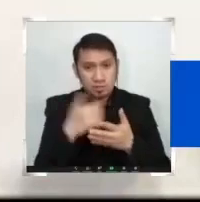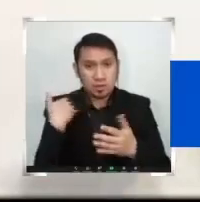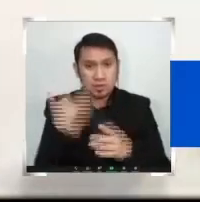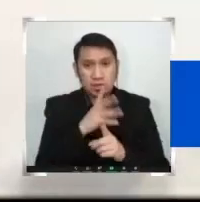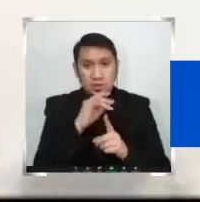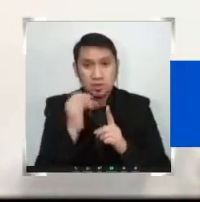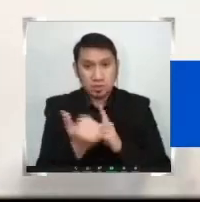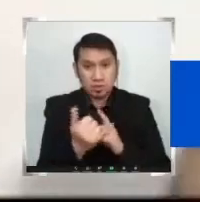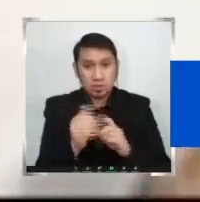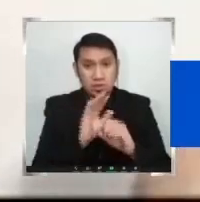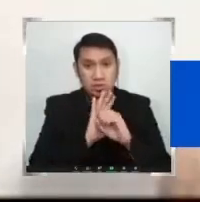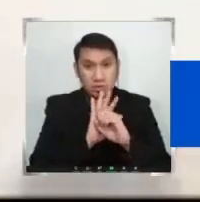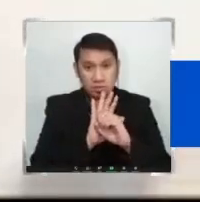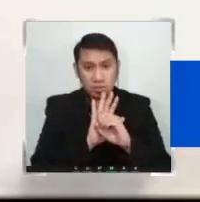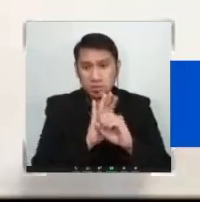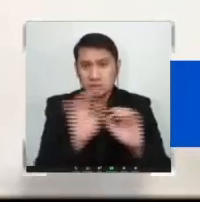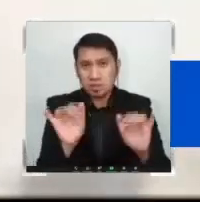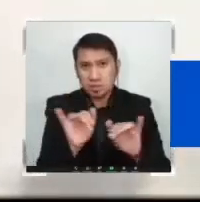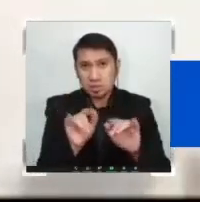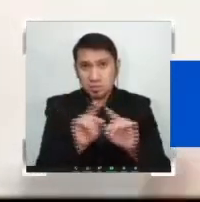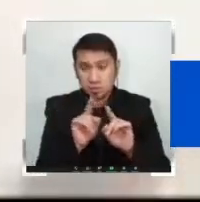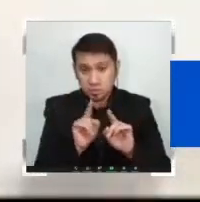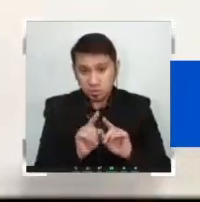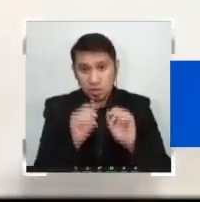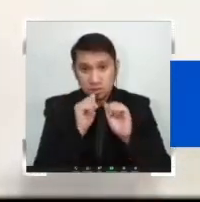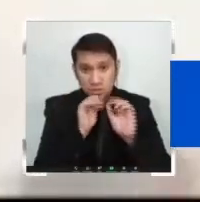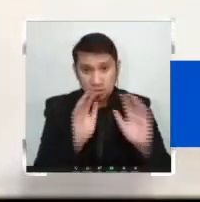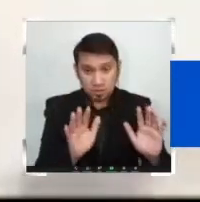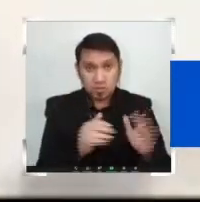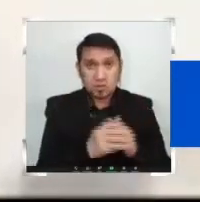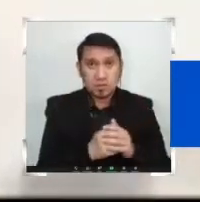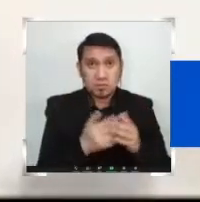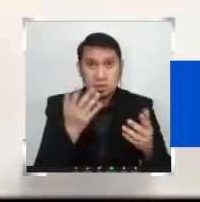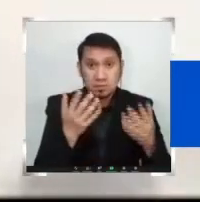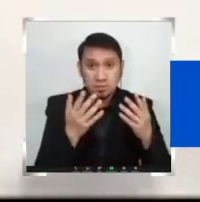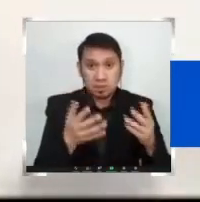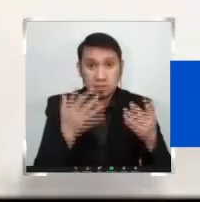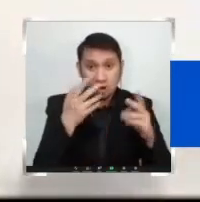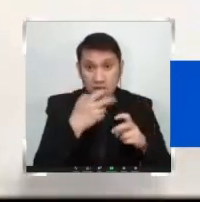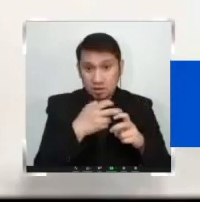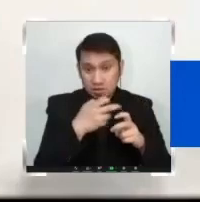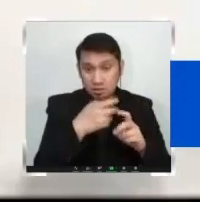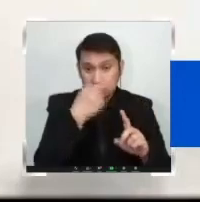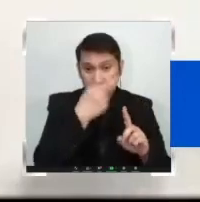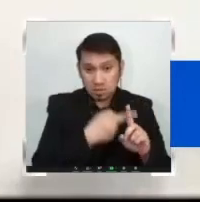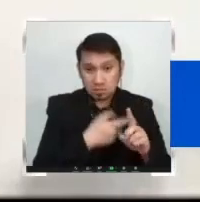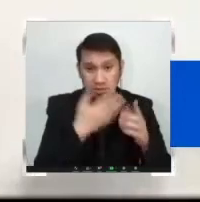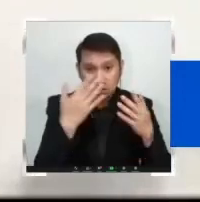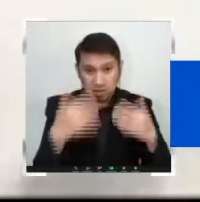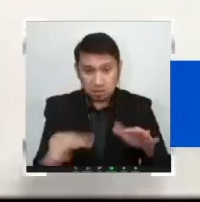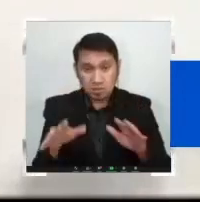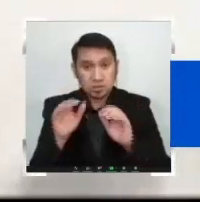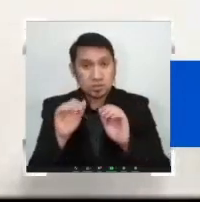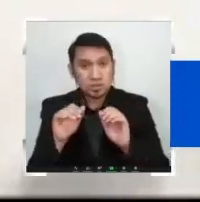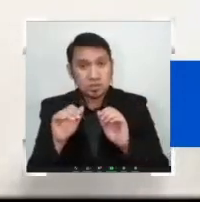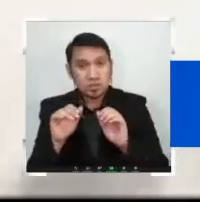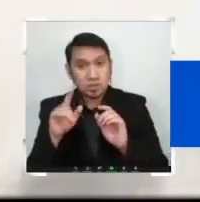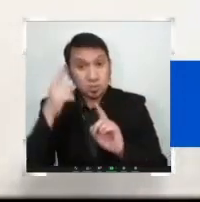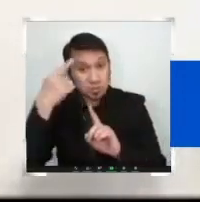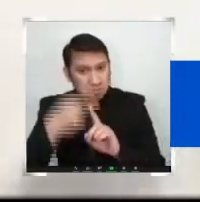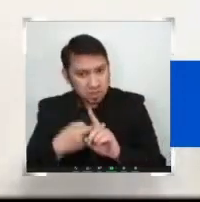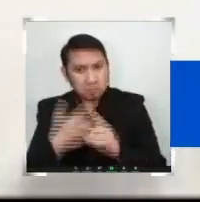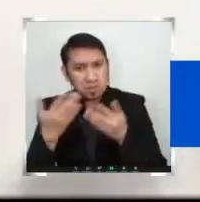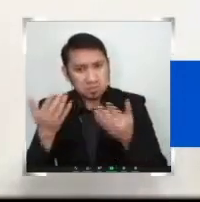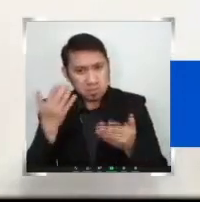blessing. It will be hard for 1 month, but afterwards it should be a blessing because it should provide